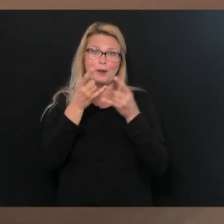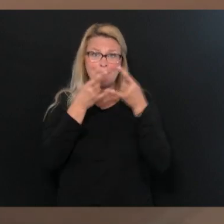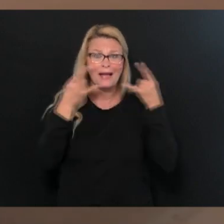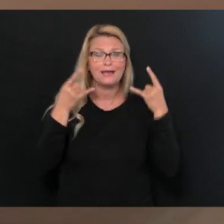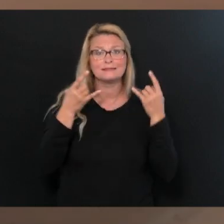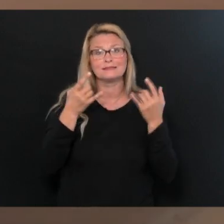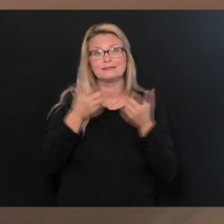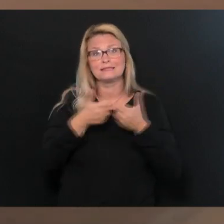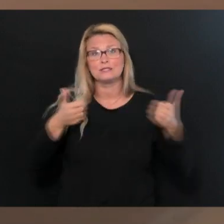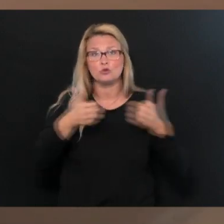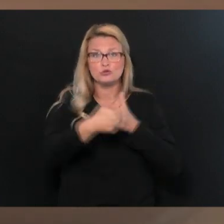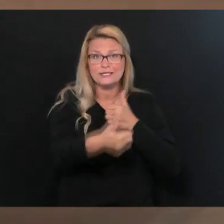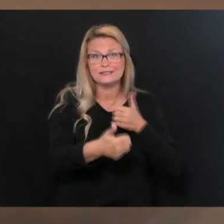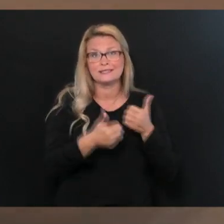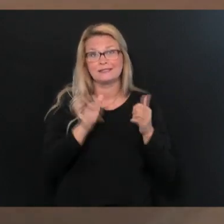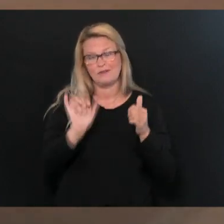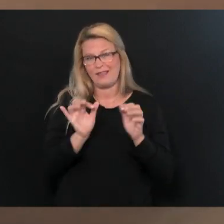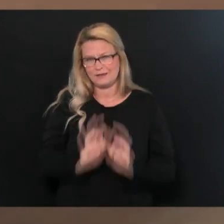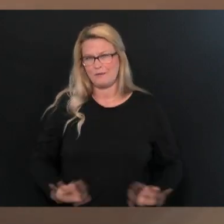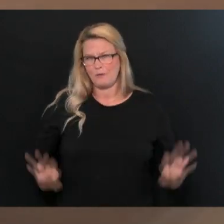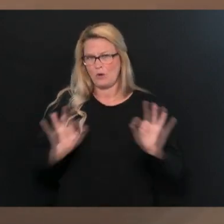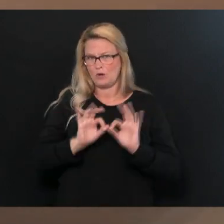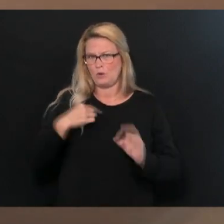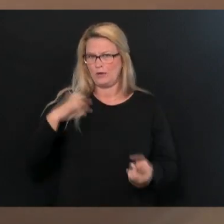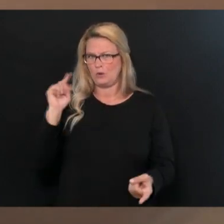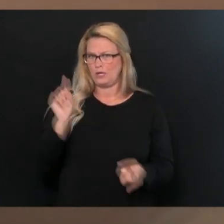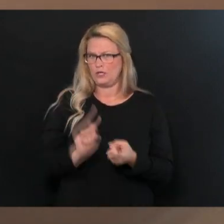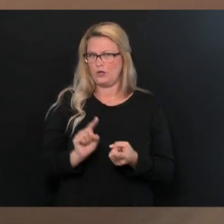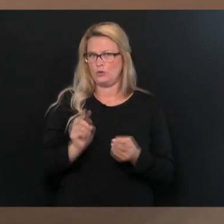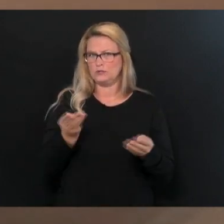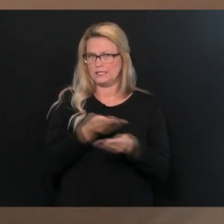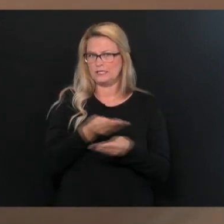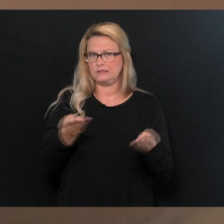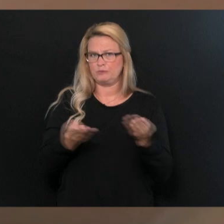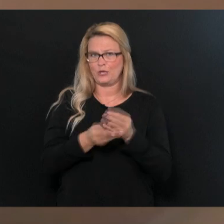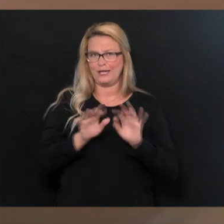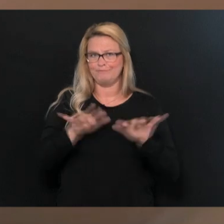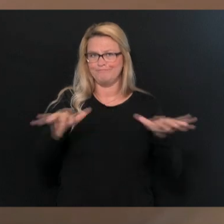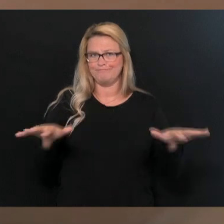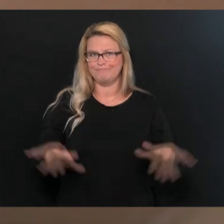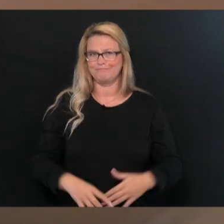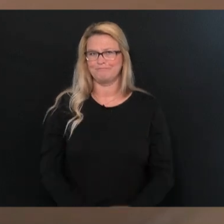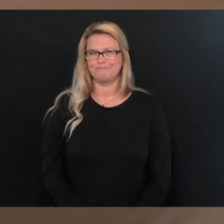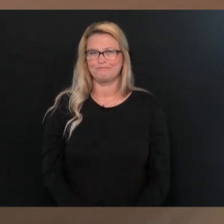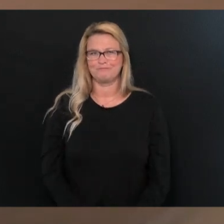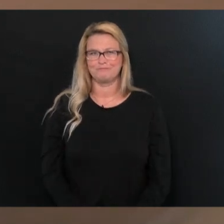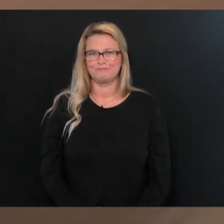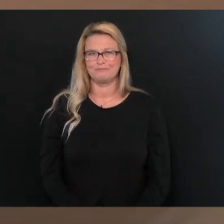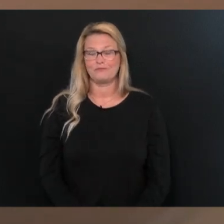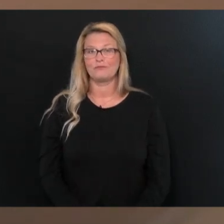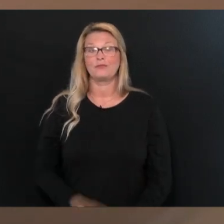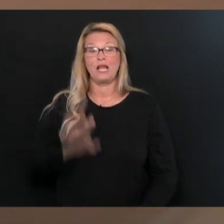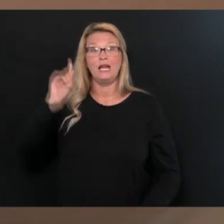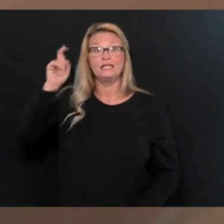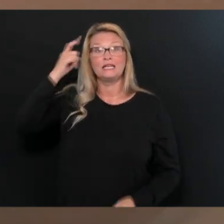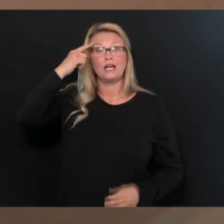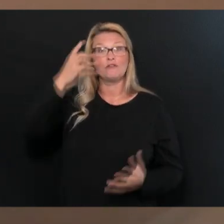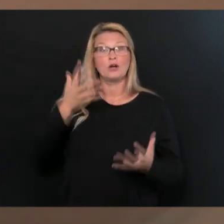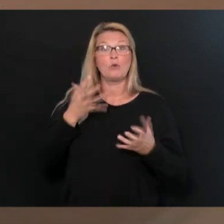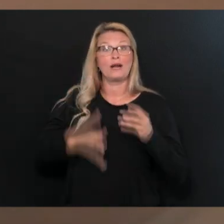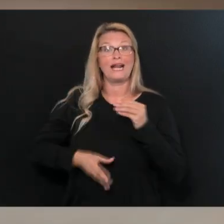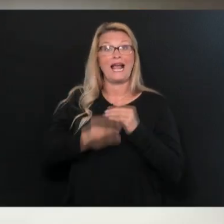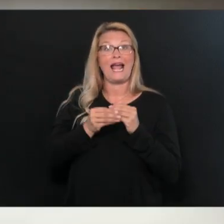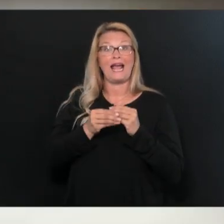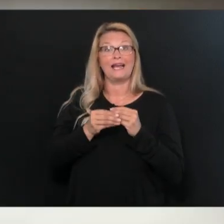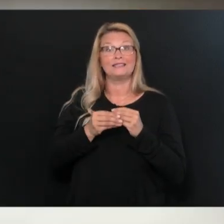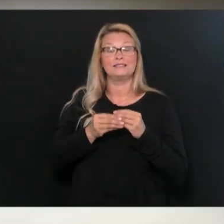super important as we're trying to reduce the rate of spread and keep it down in West Virginia. Hey, Governor, if I could add, this is